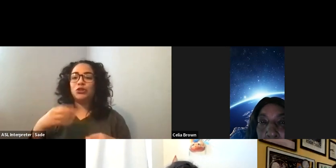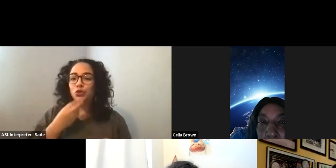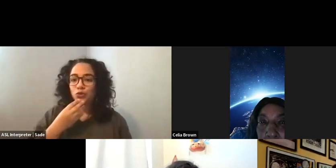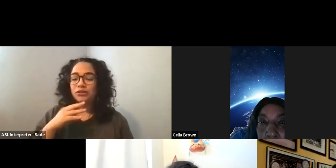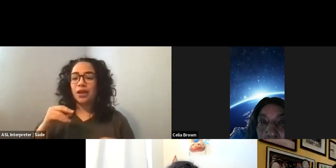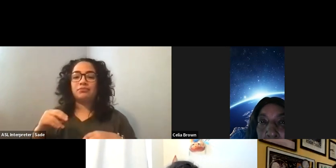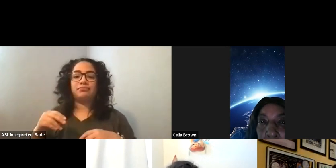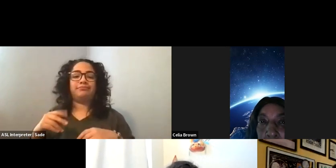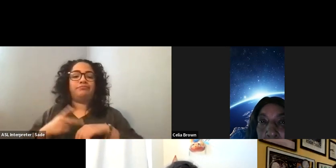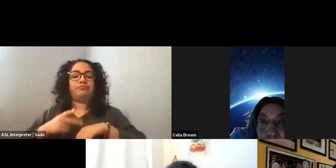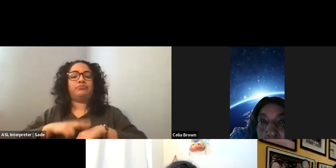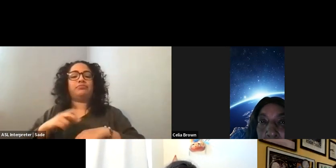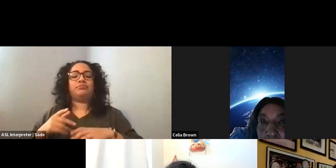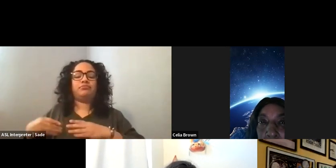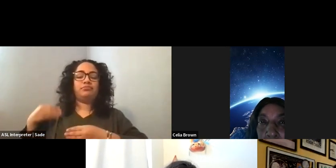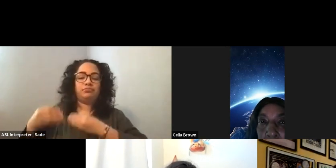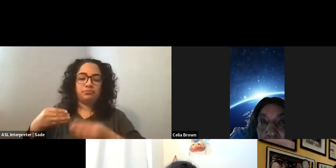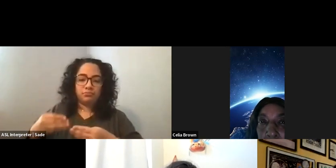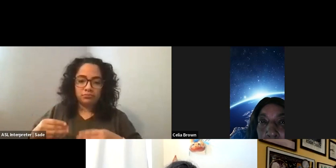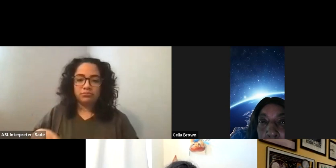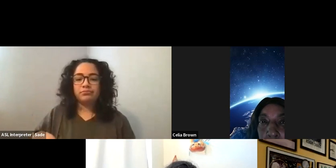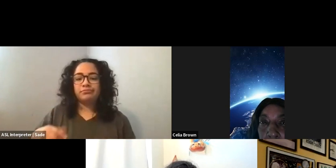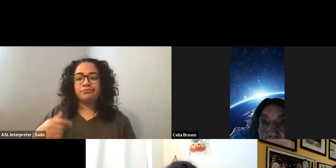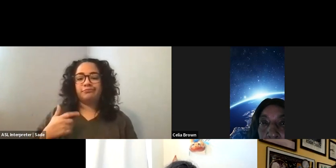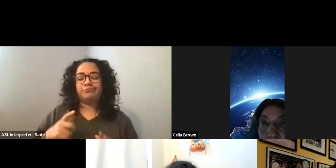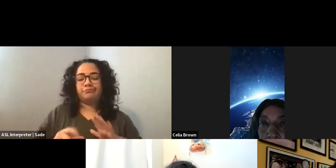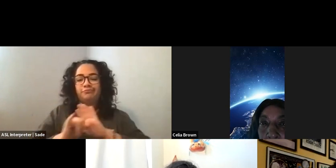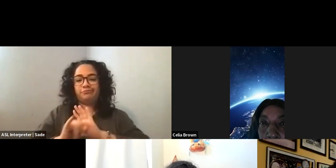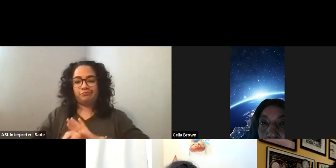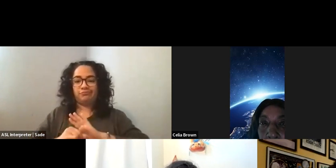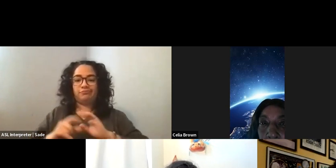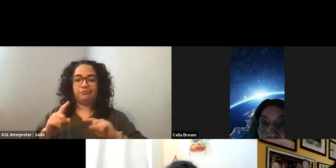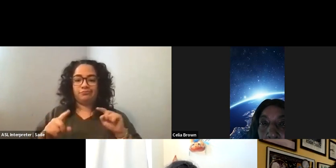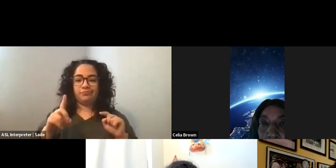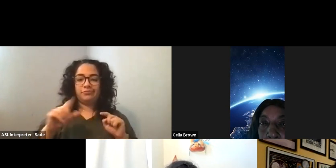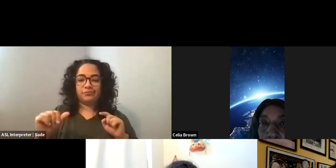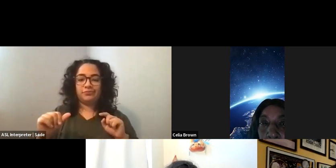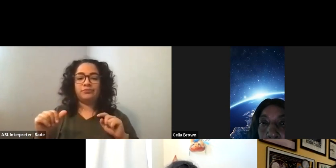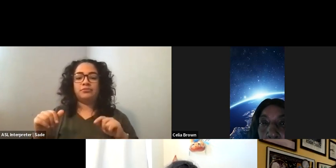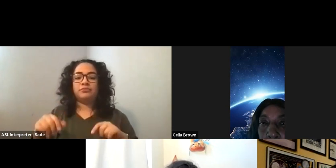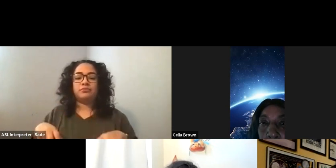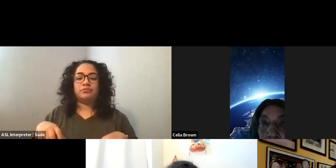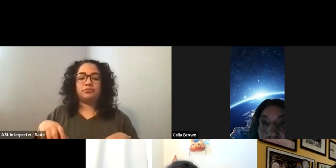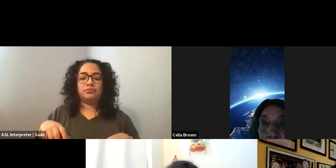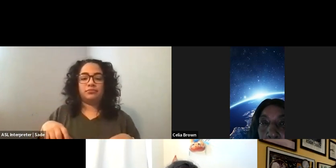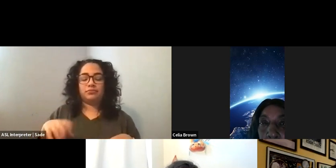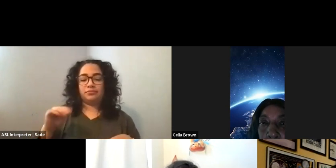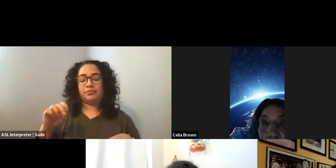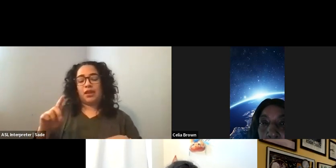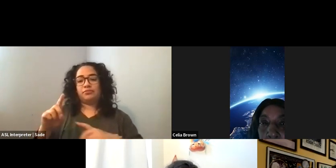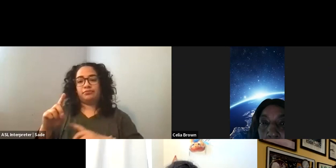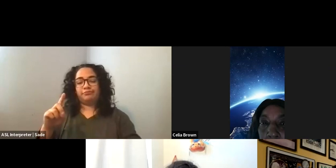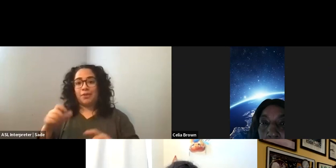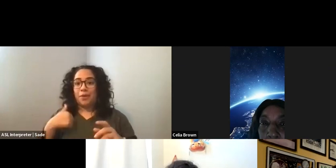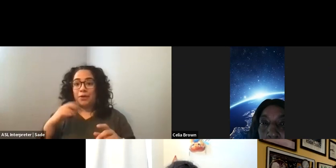disabled, MAD, neurodivergent person. I'm a peer supporter, care worker, doula, and I